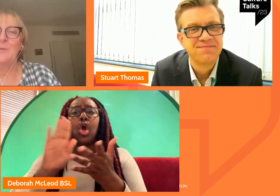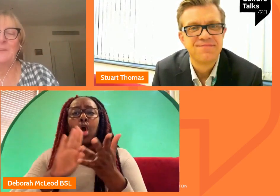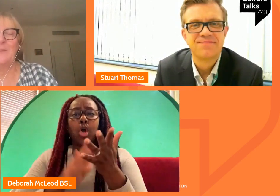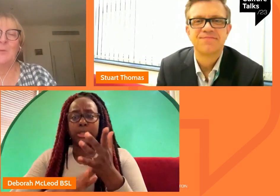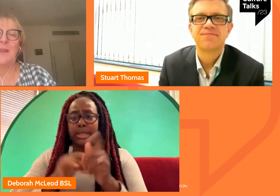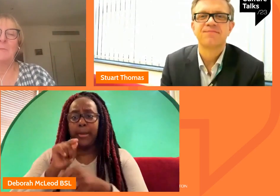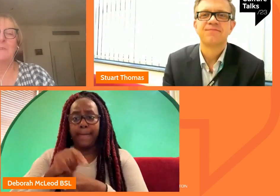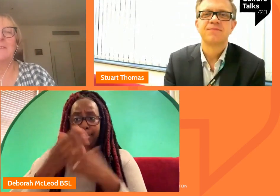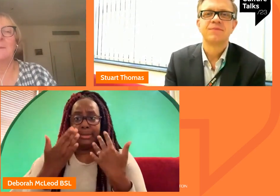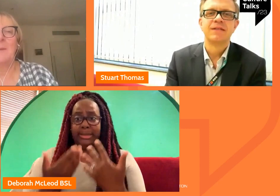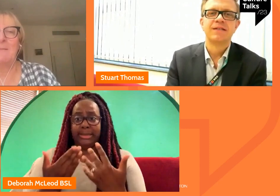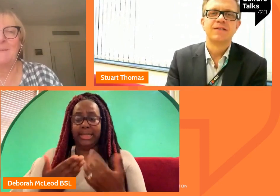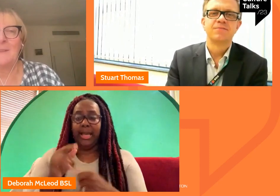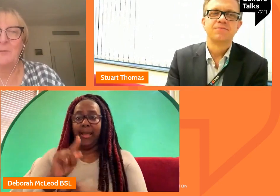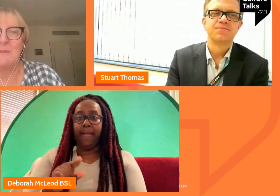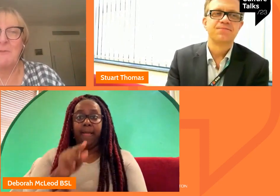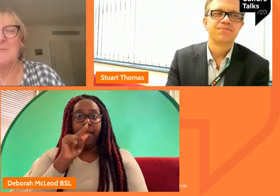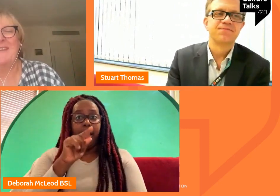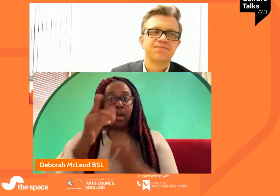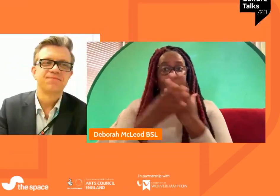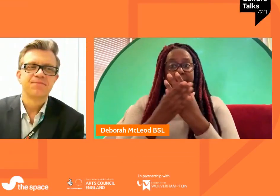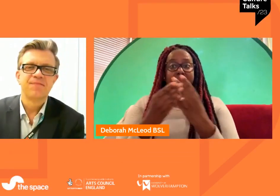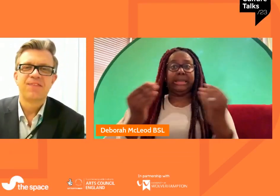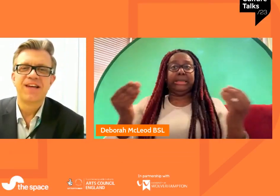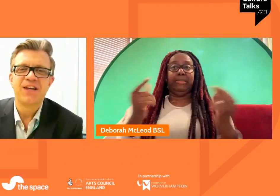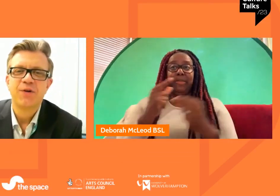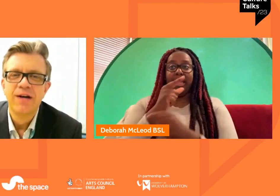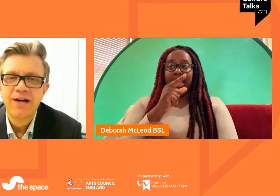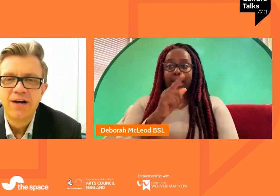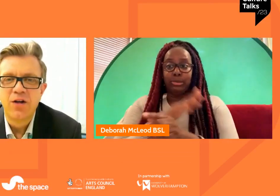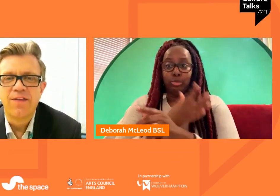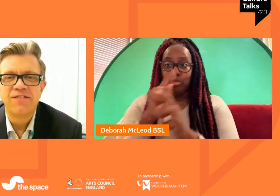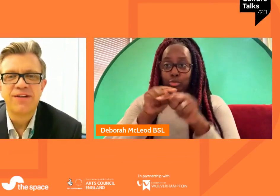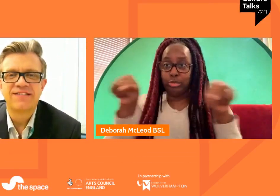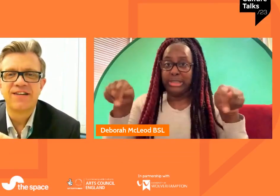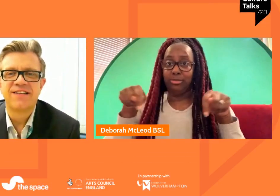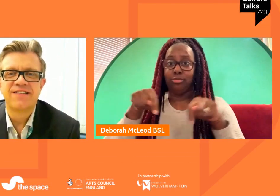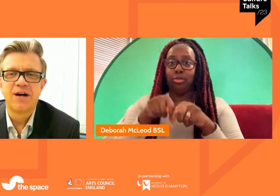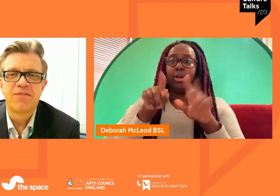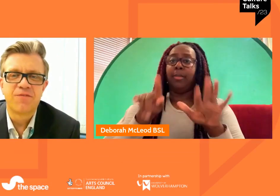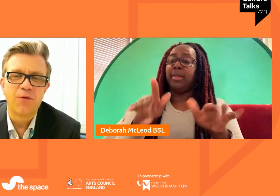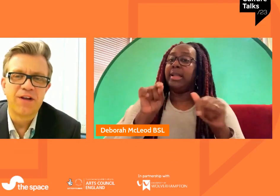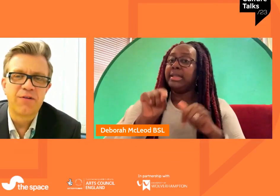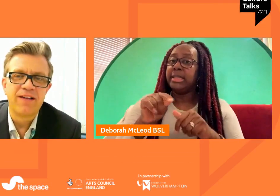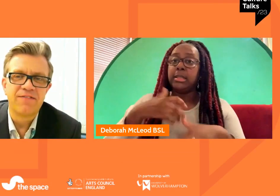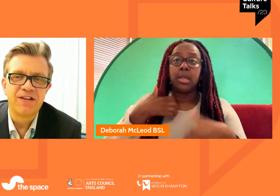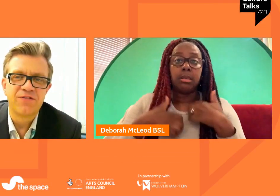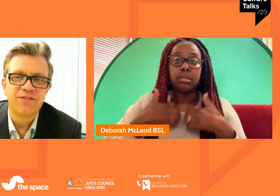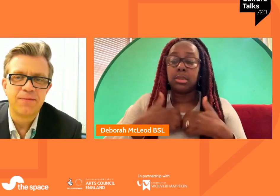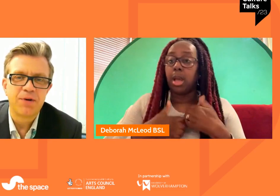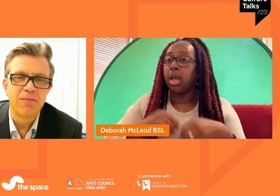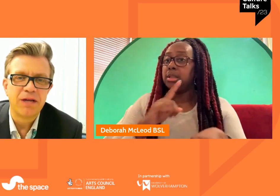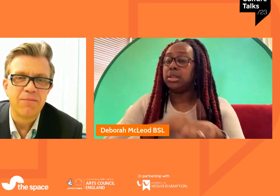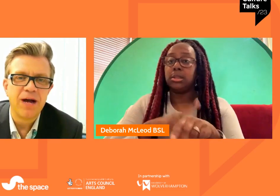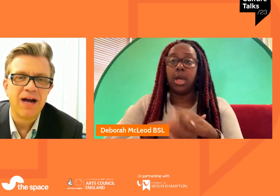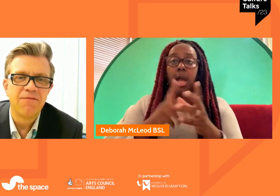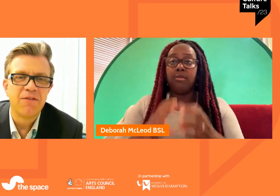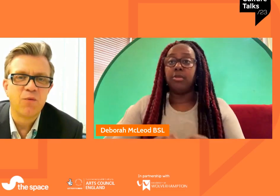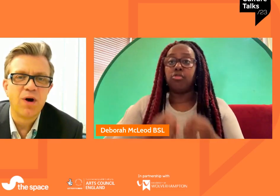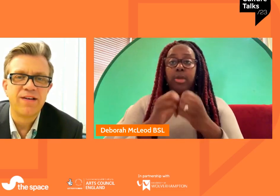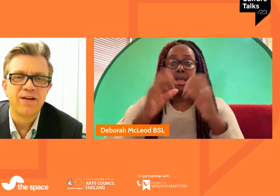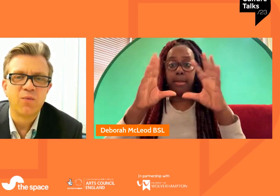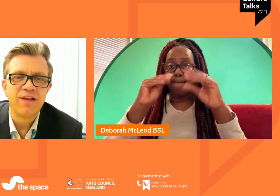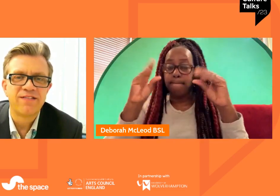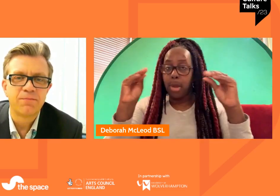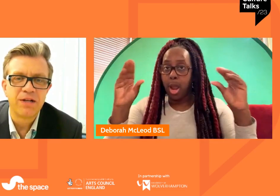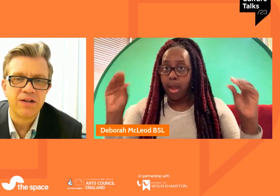to hand over to you and i will disappear into the green room thank you look these are exciting times for the creative industries in birmingham and